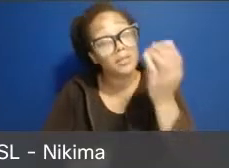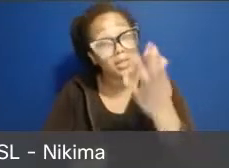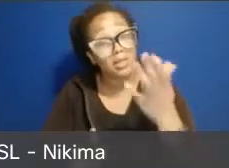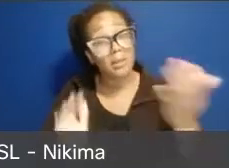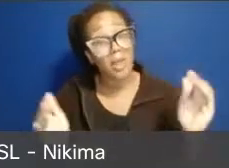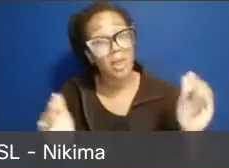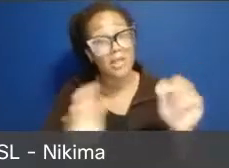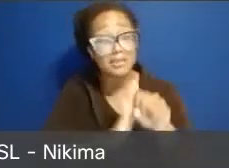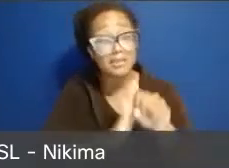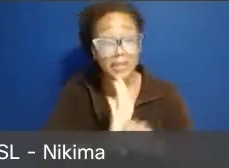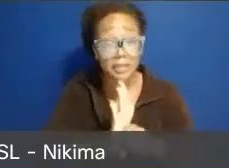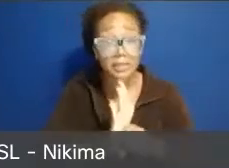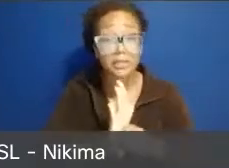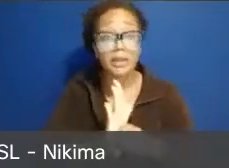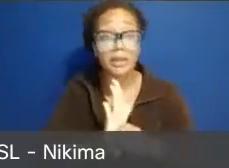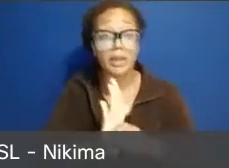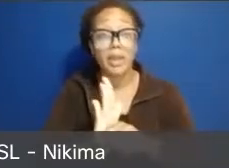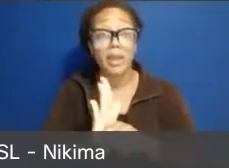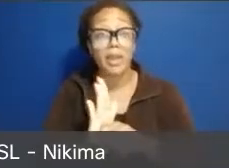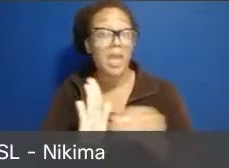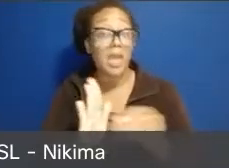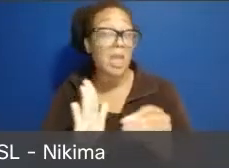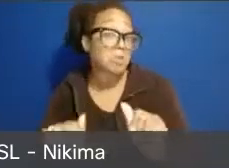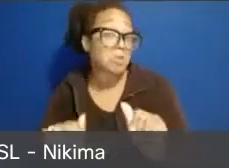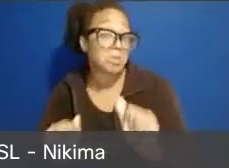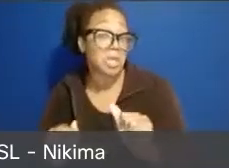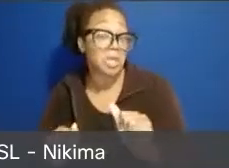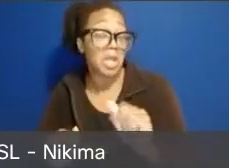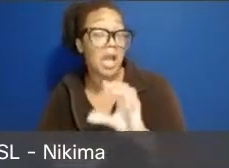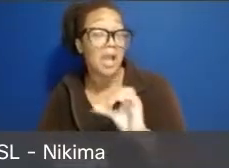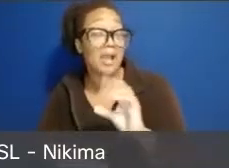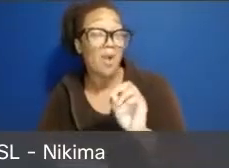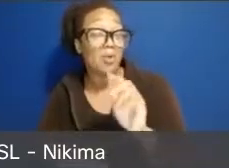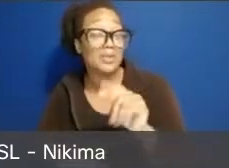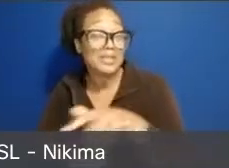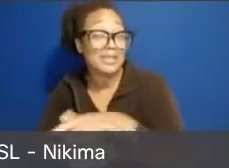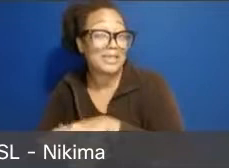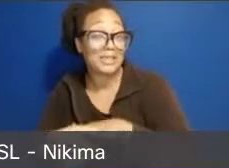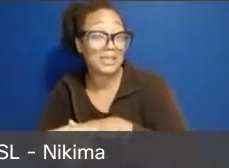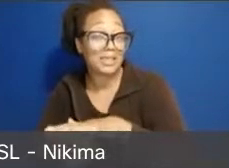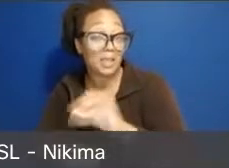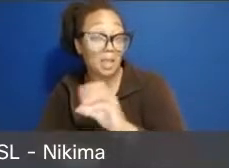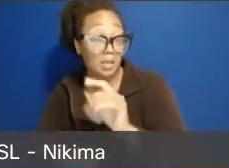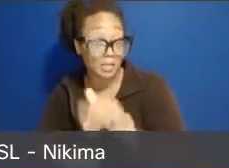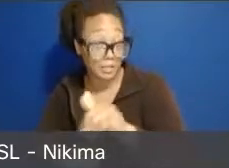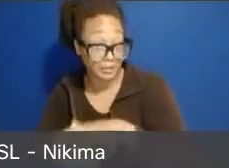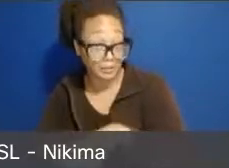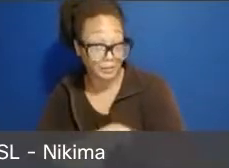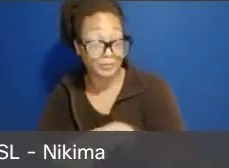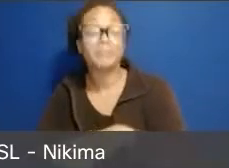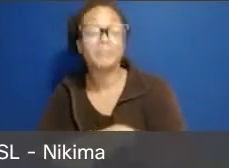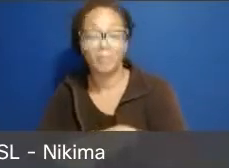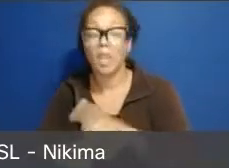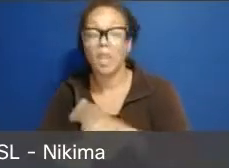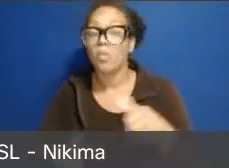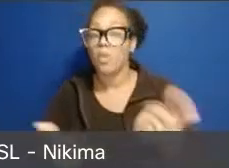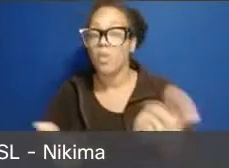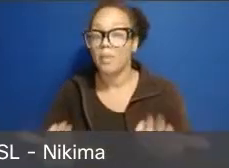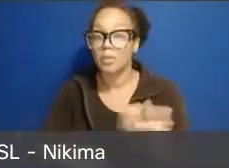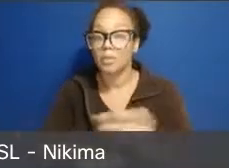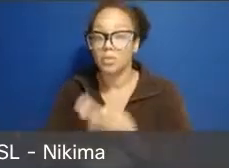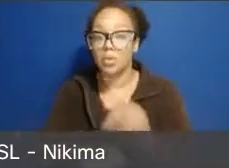and possibly with a county or a census tract, we recommend that you use the